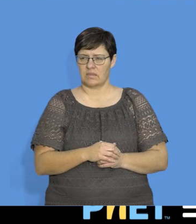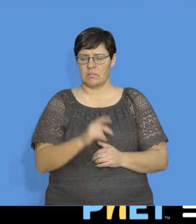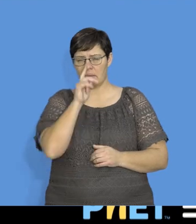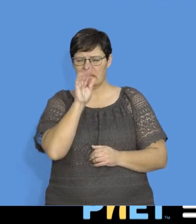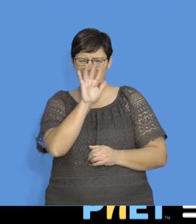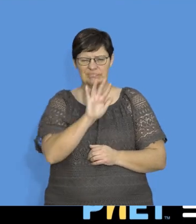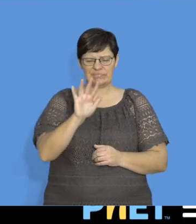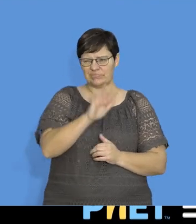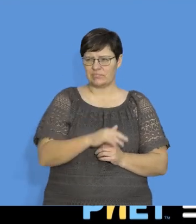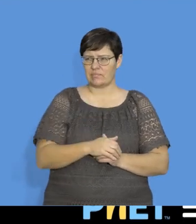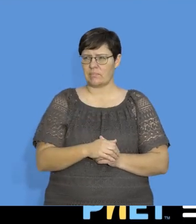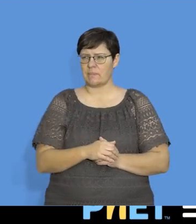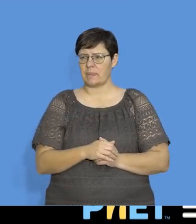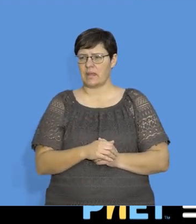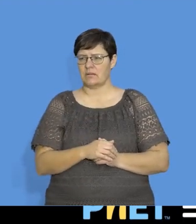by looking at that,